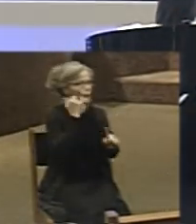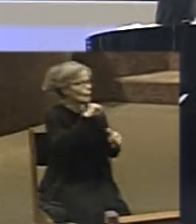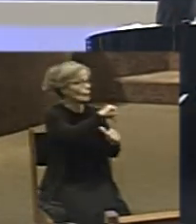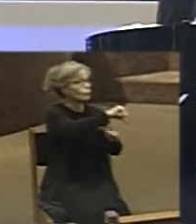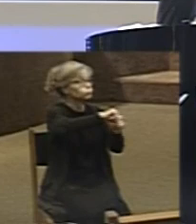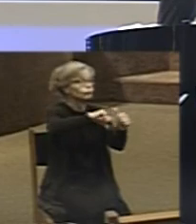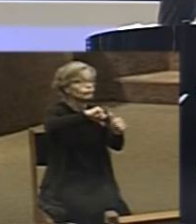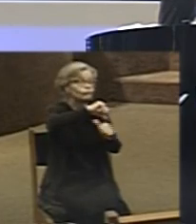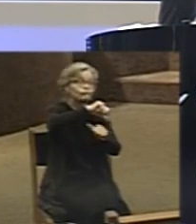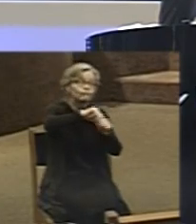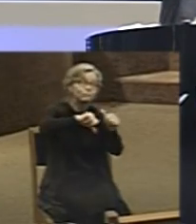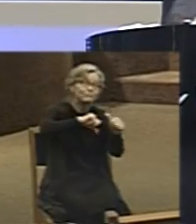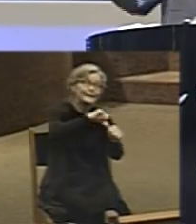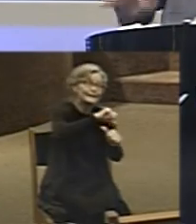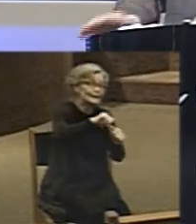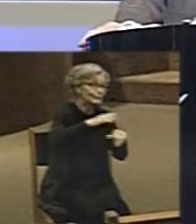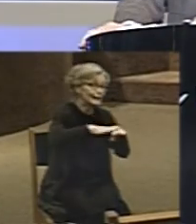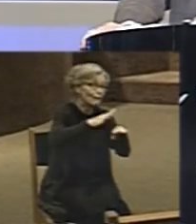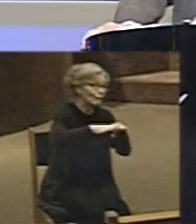spirit of fellowship.